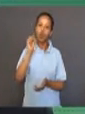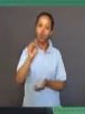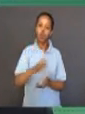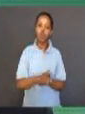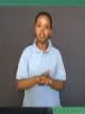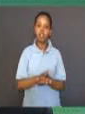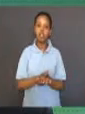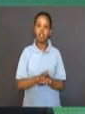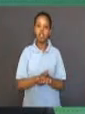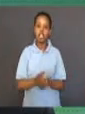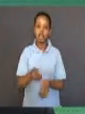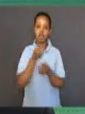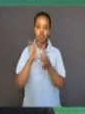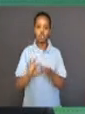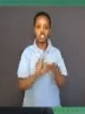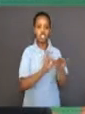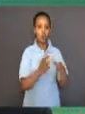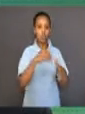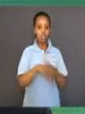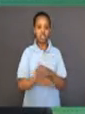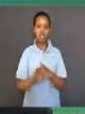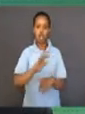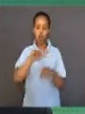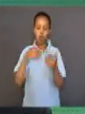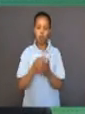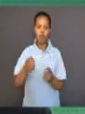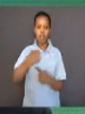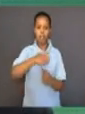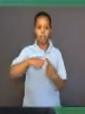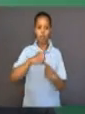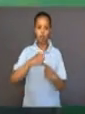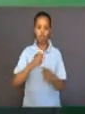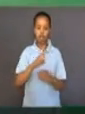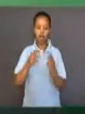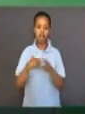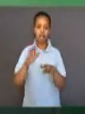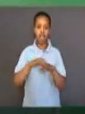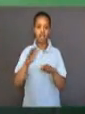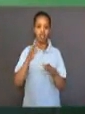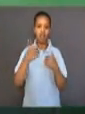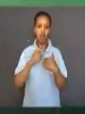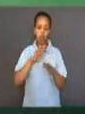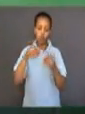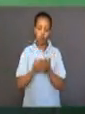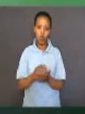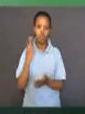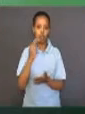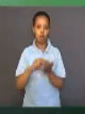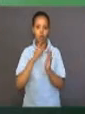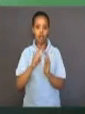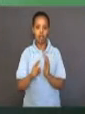in food chains in all environments in the world. They take